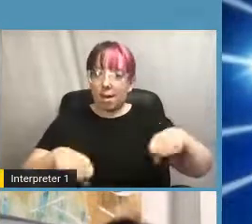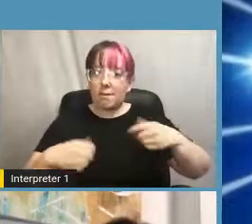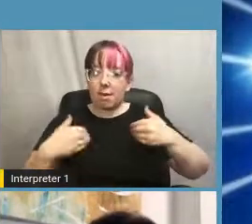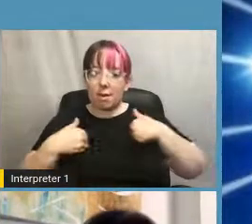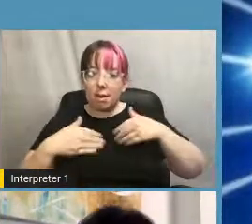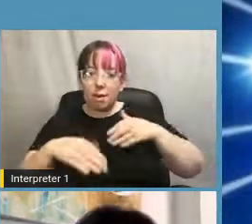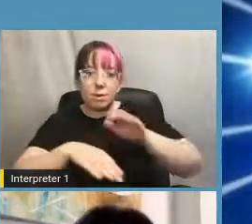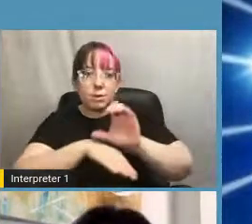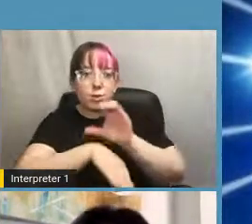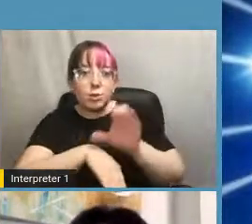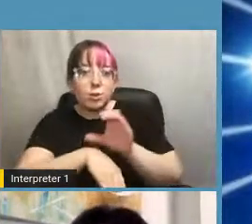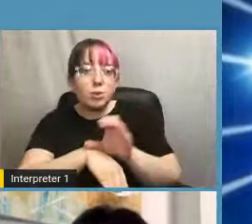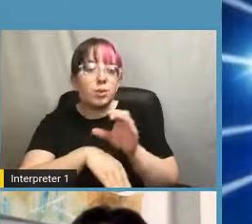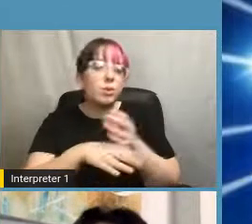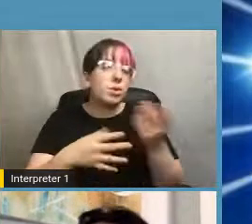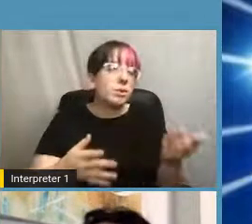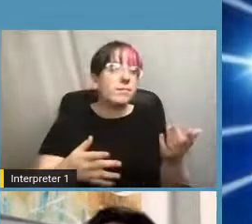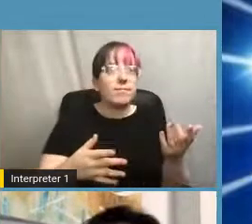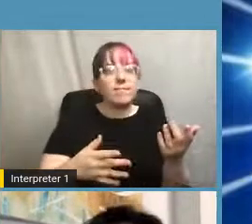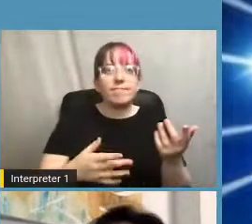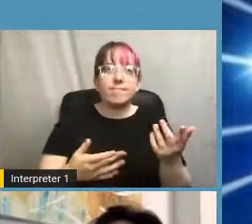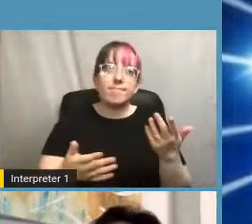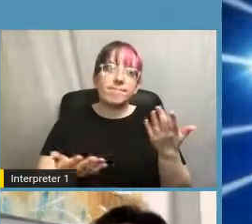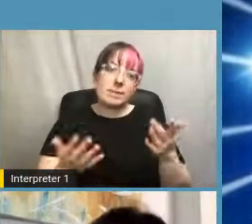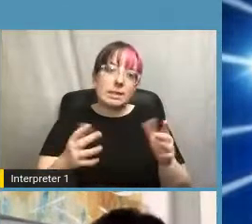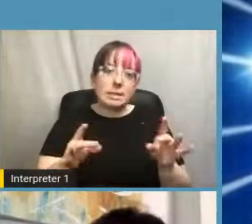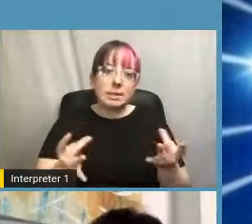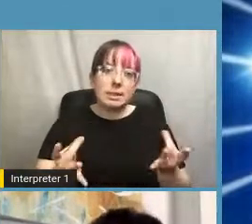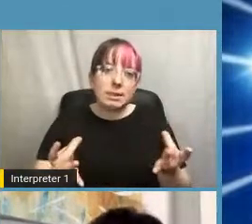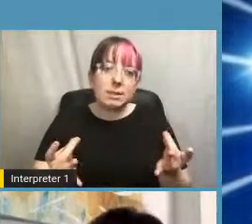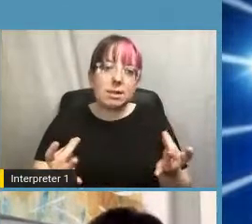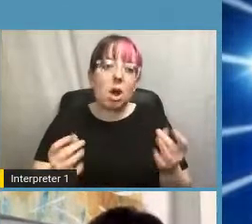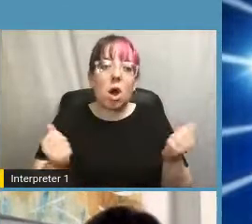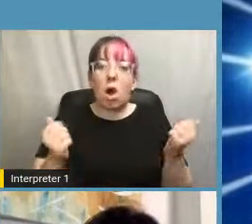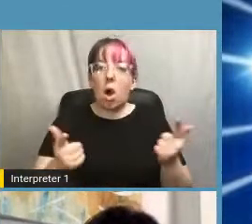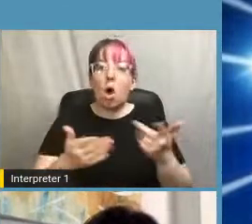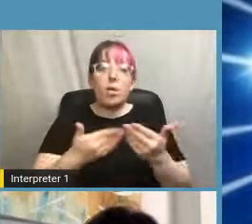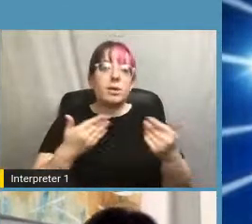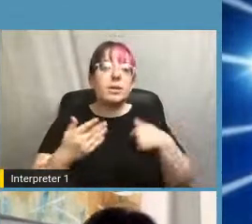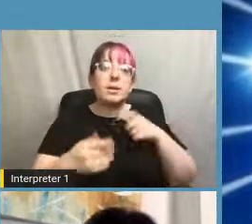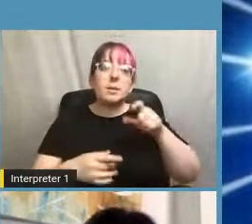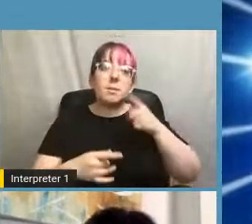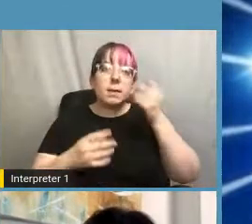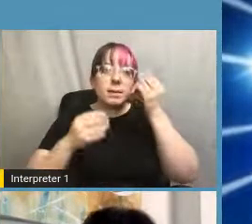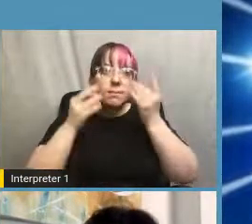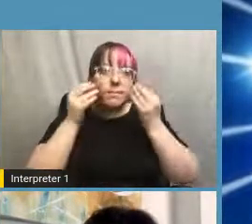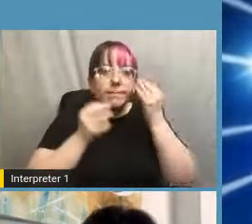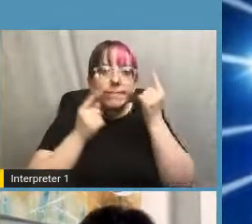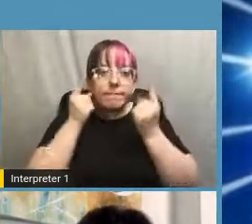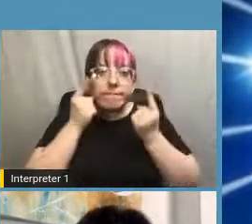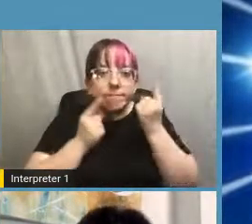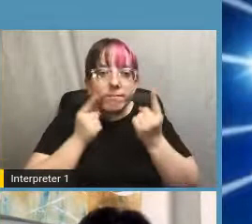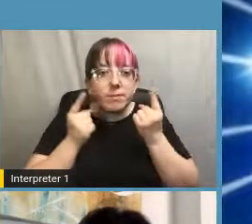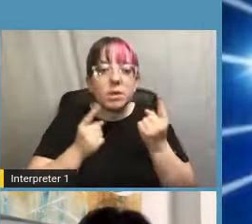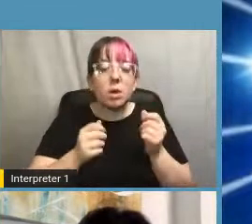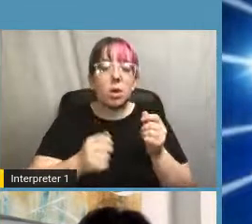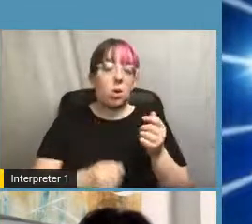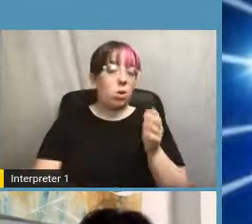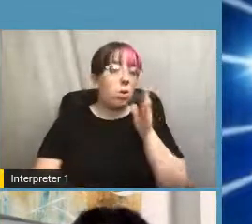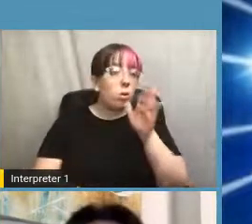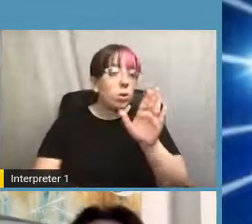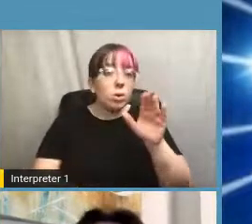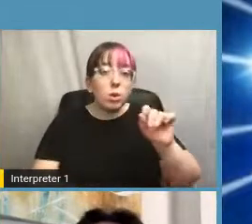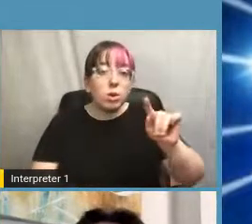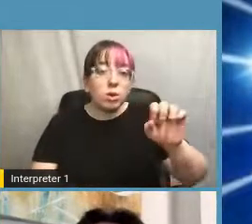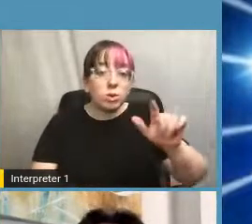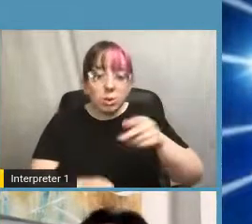access to this site, this virtual site. So all those things have to be taken into account. Like, will your tools are too